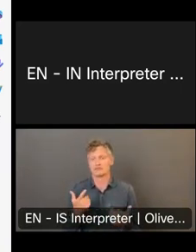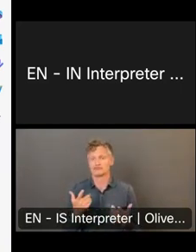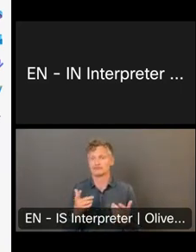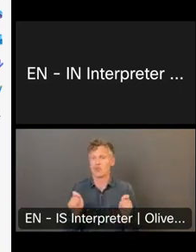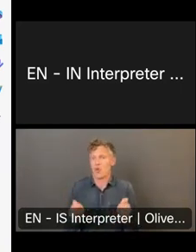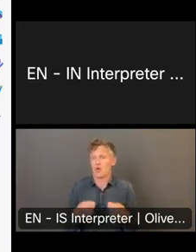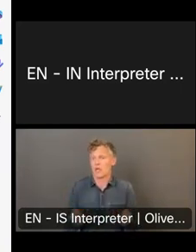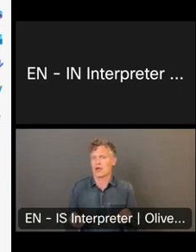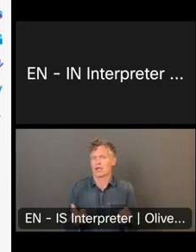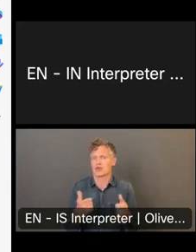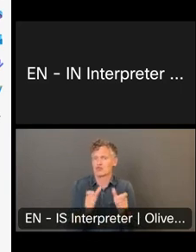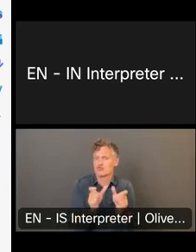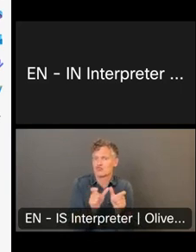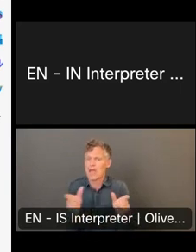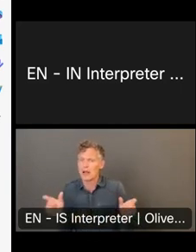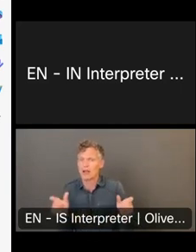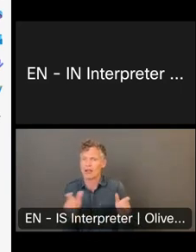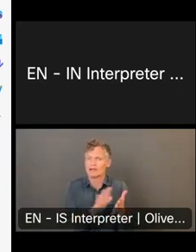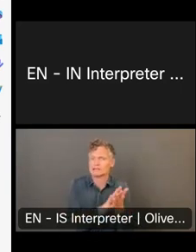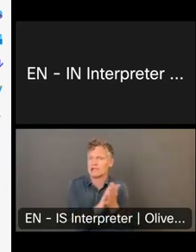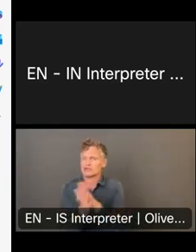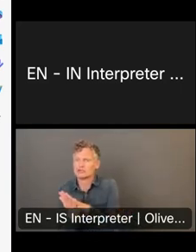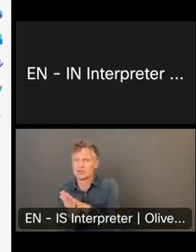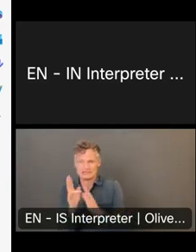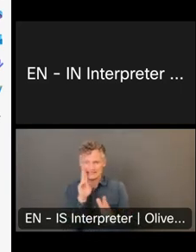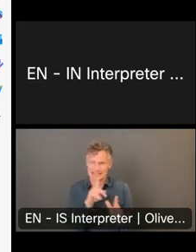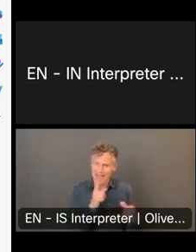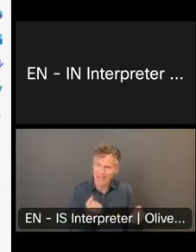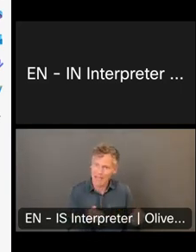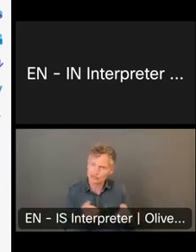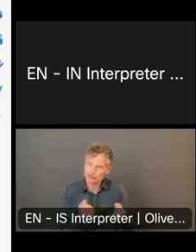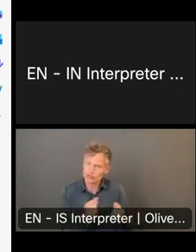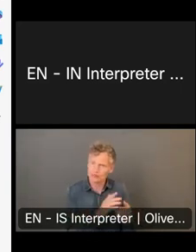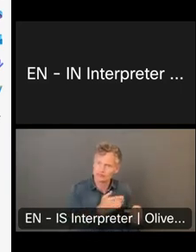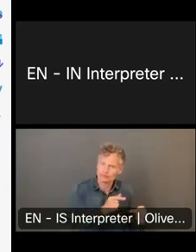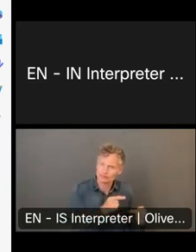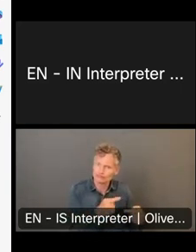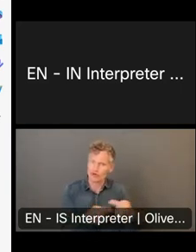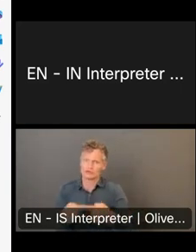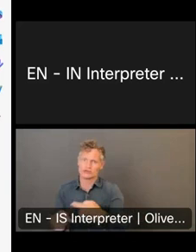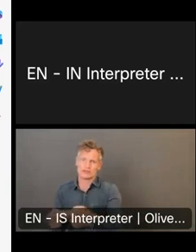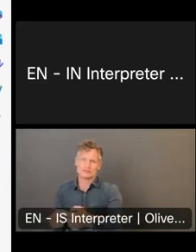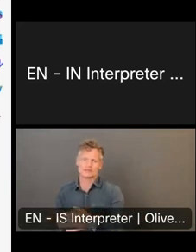form, grammaticalization in action. Form is dénué de force.